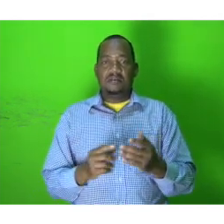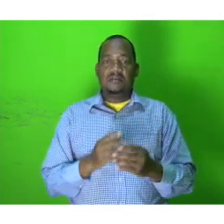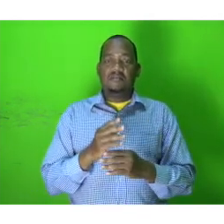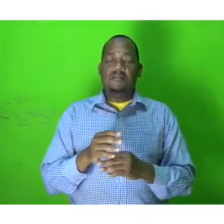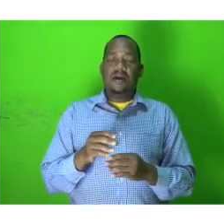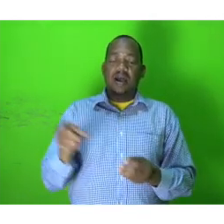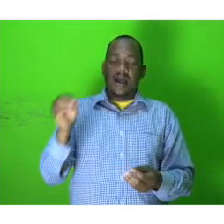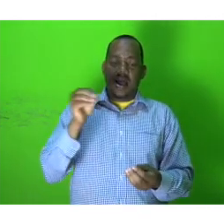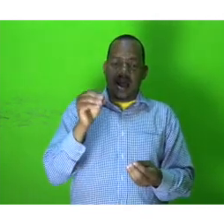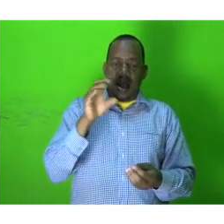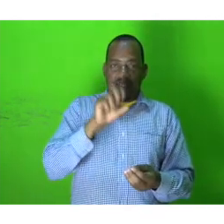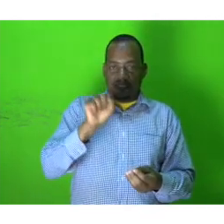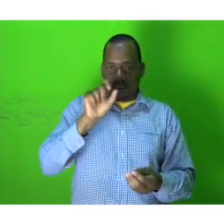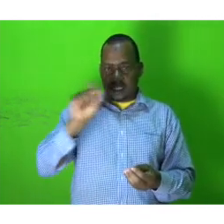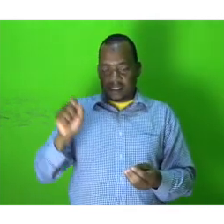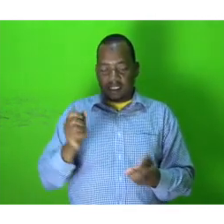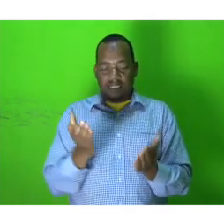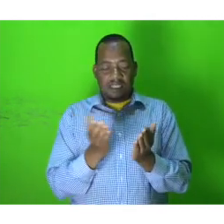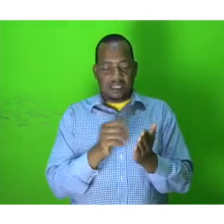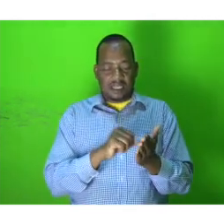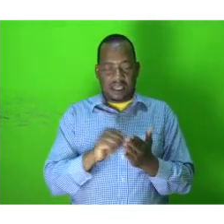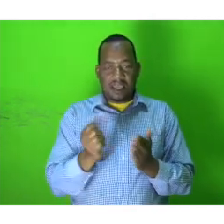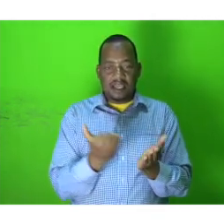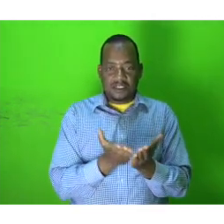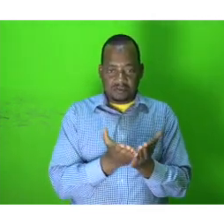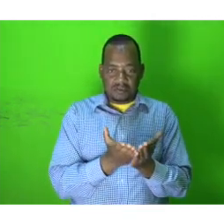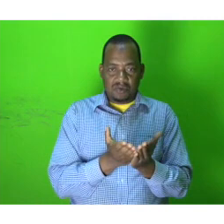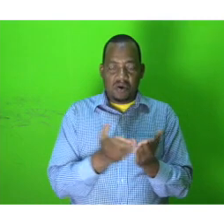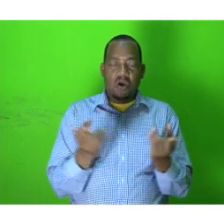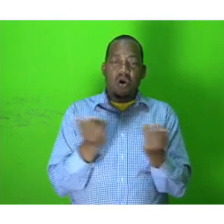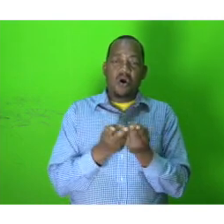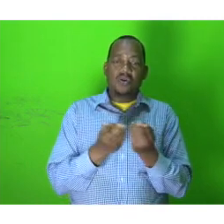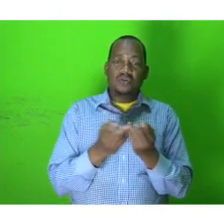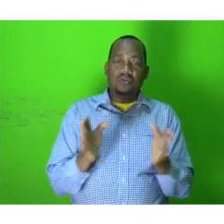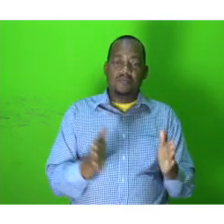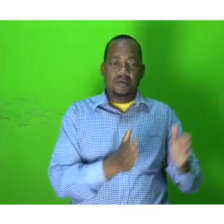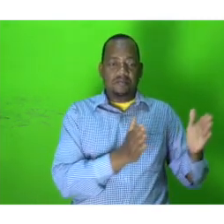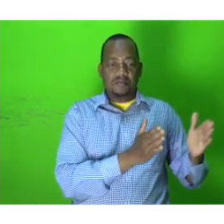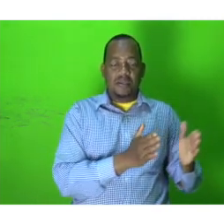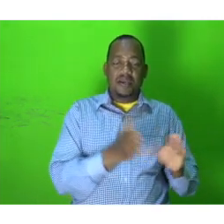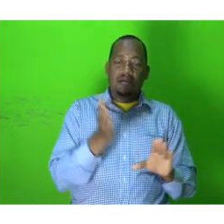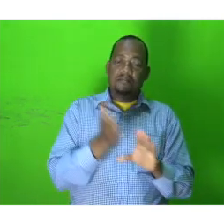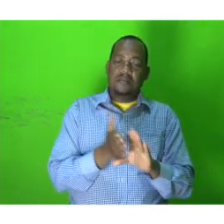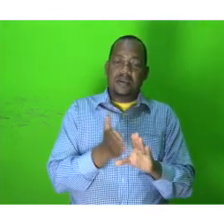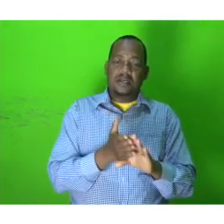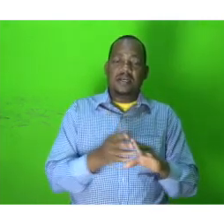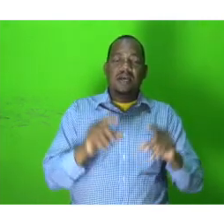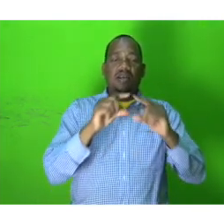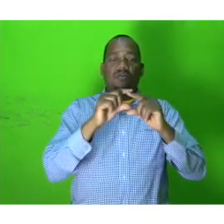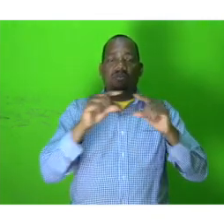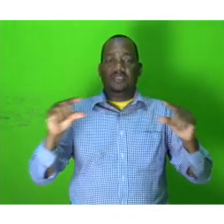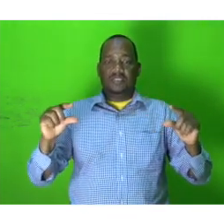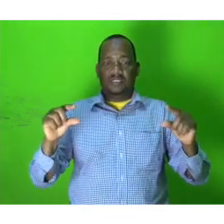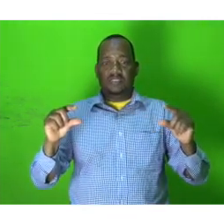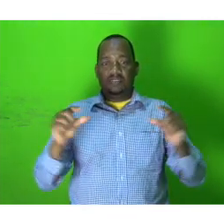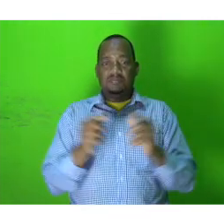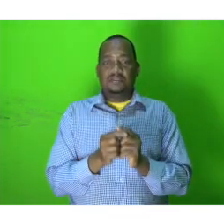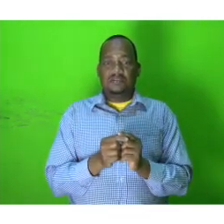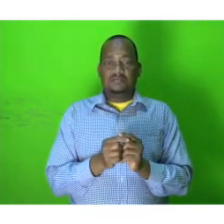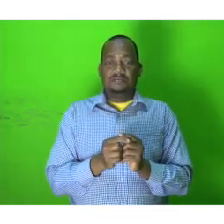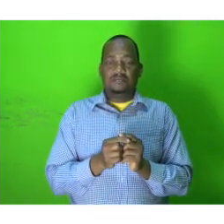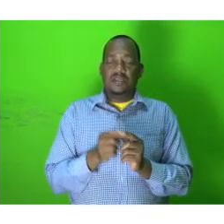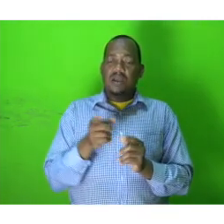per adjusted cash book. We can also prepare a bank reconciliation